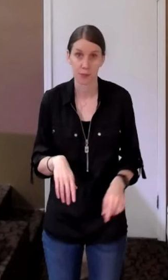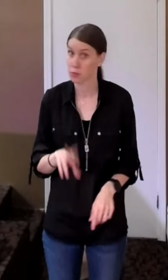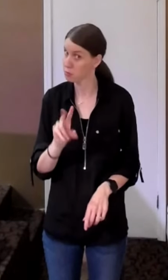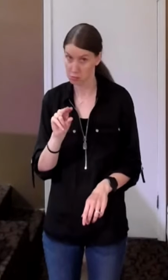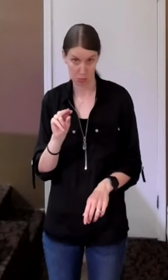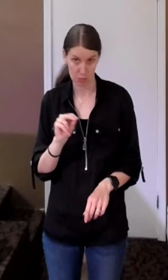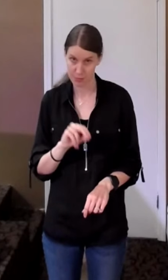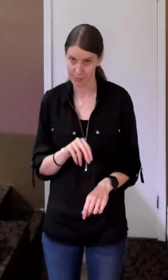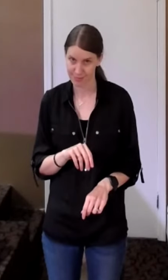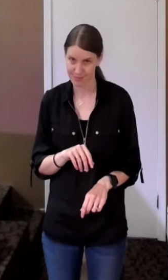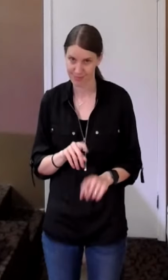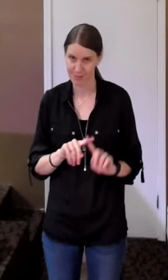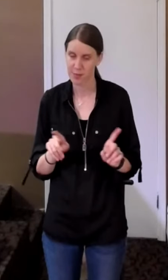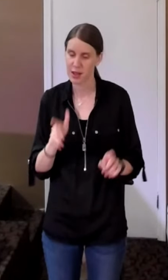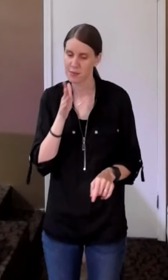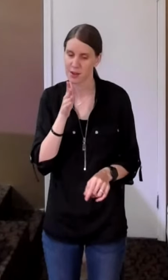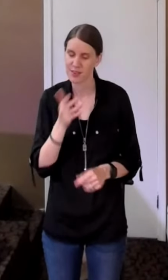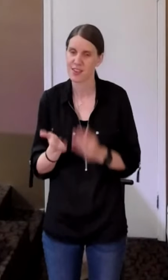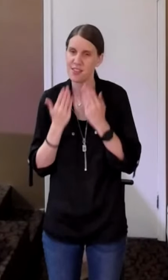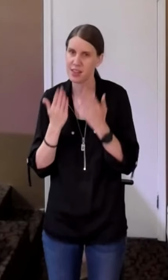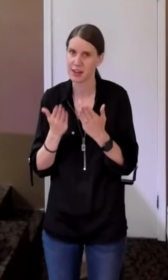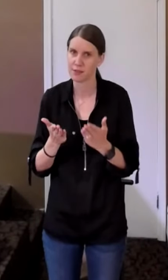Be thankful for what you have.